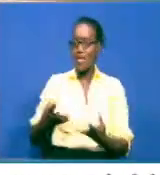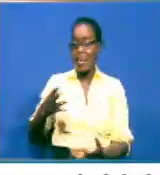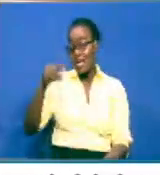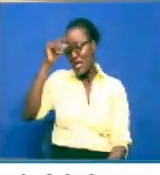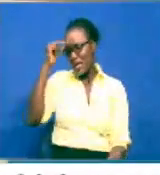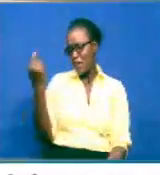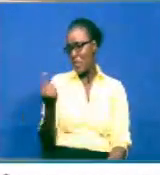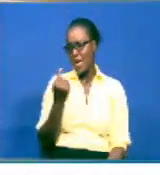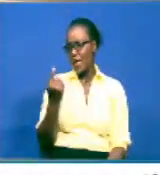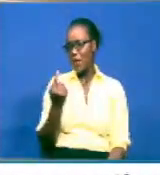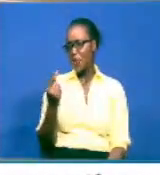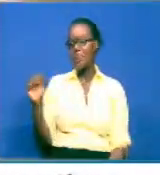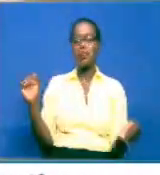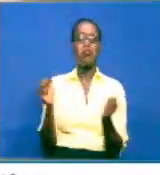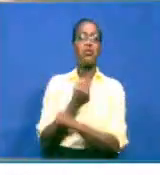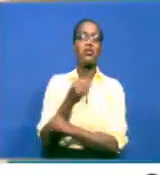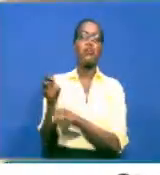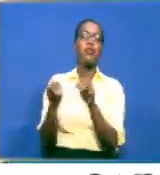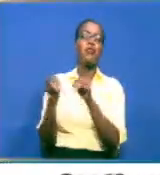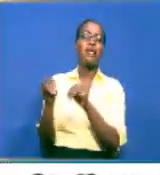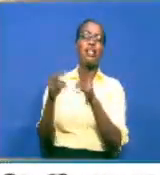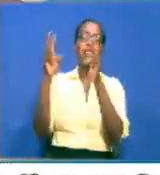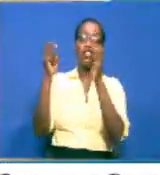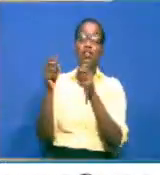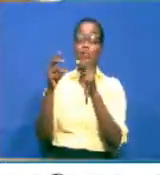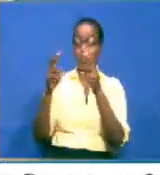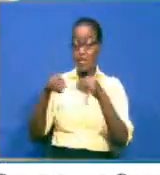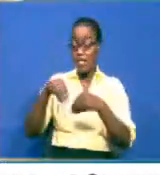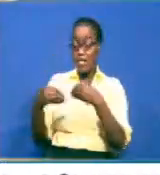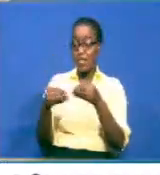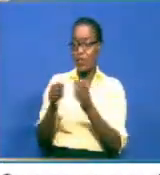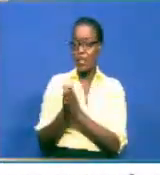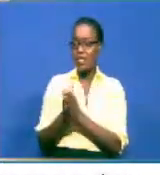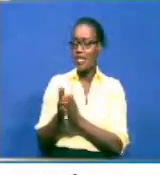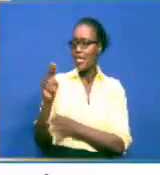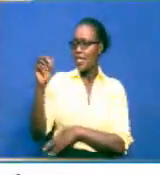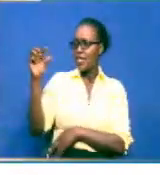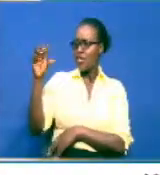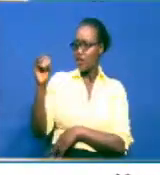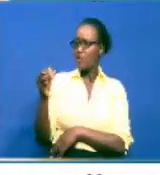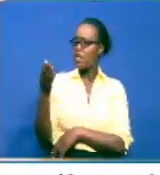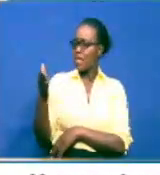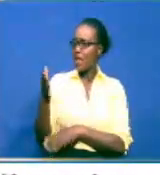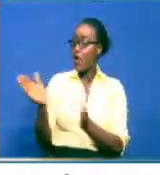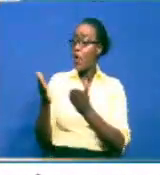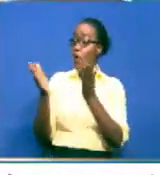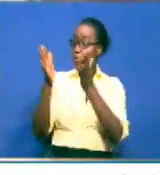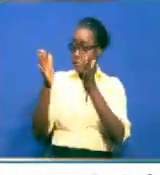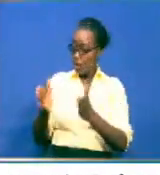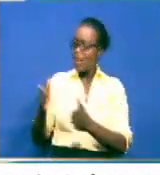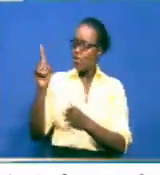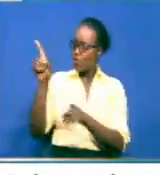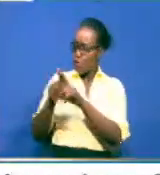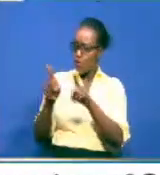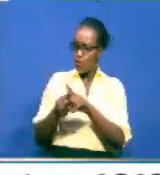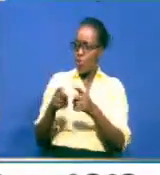may not be able to manage issues of disability. Mm-hmm. NGOs have to come in, well-wishers have to come in, and many other people